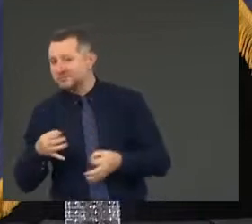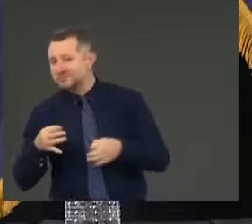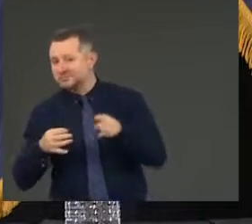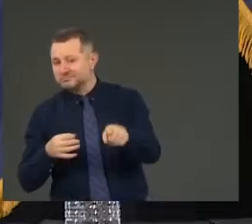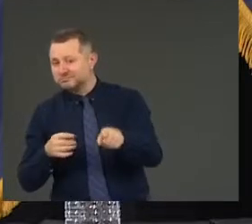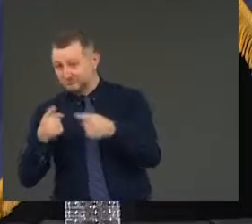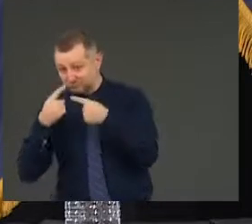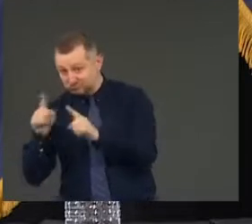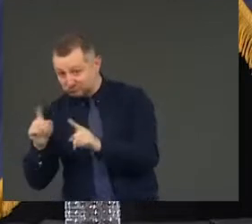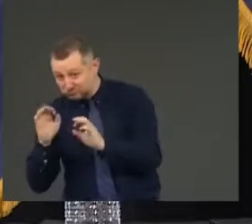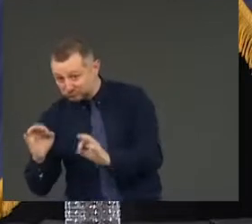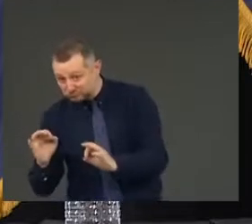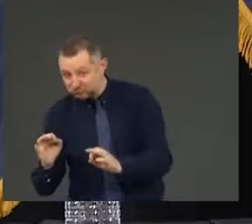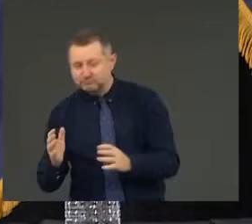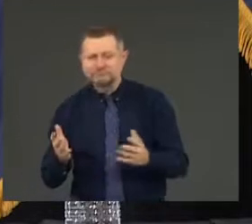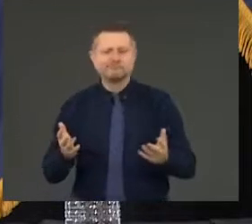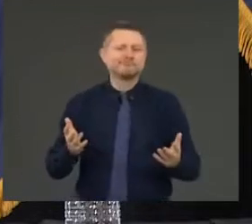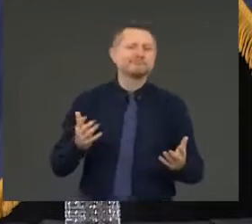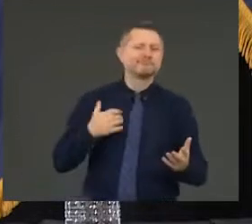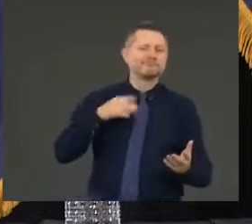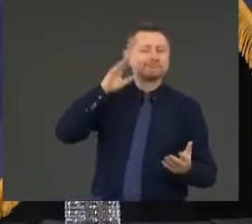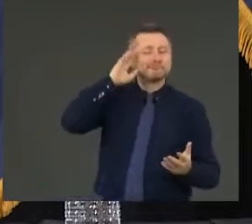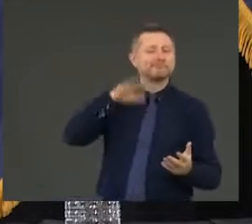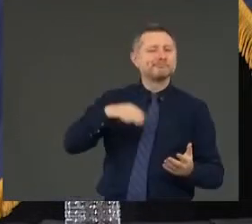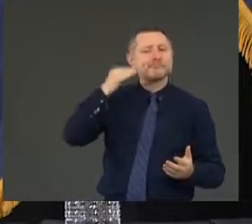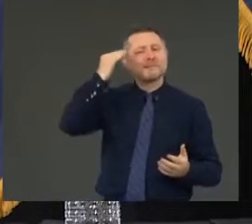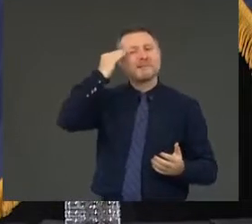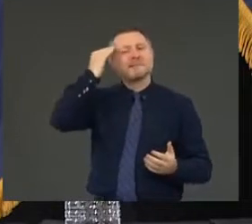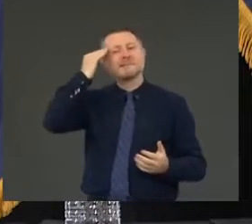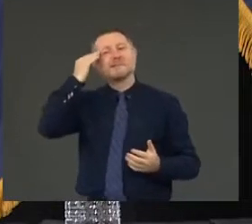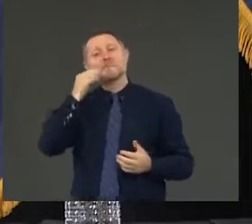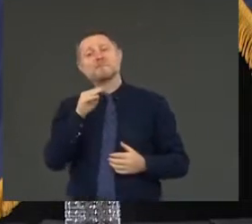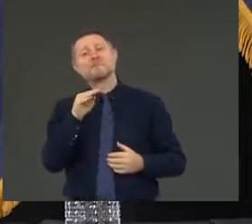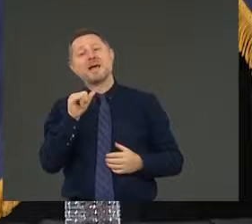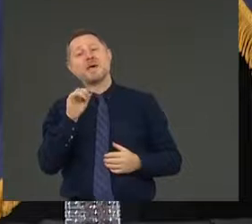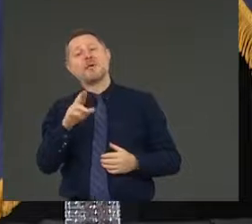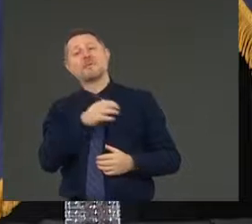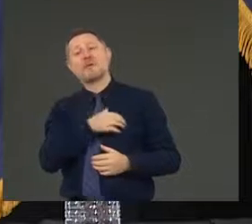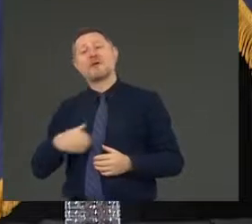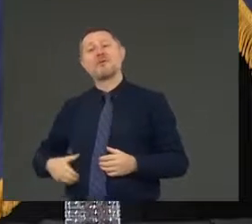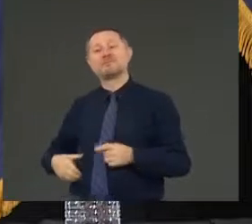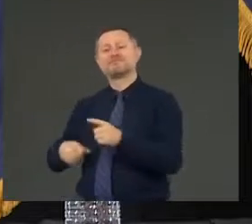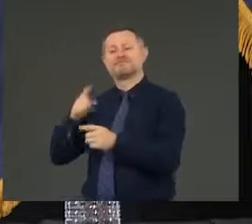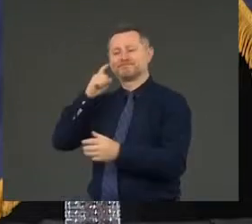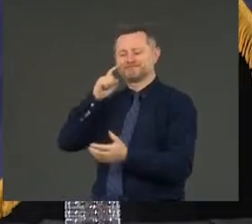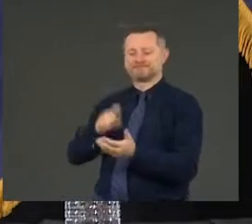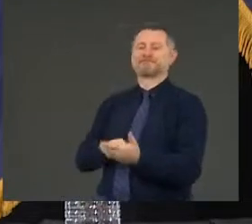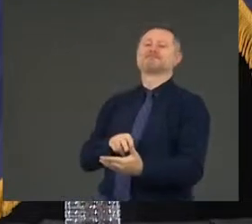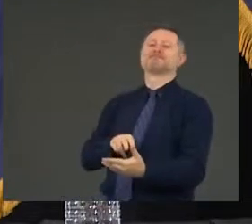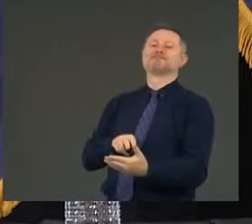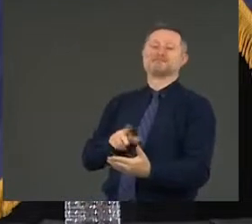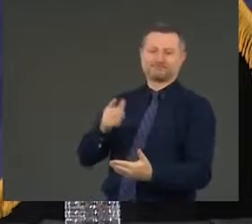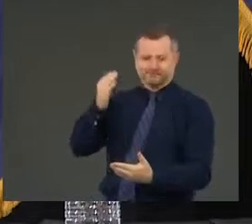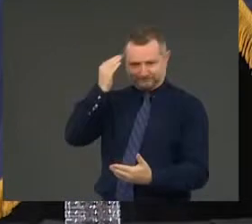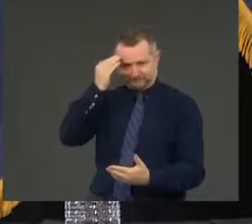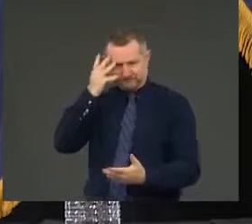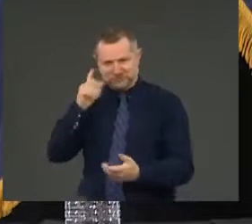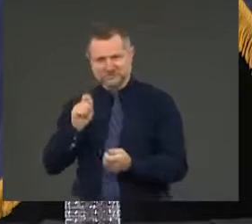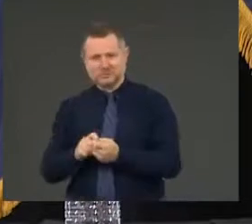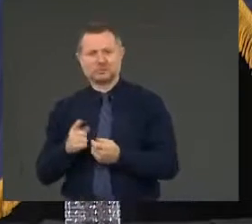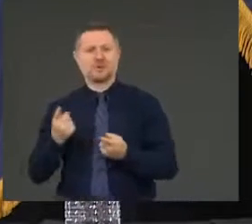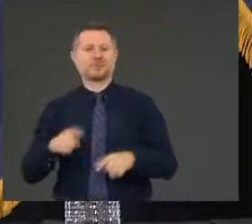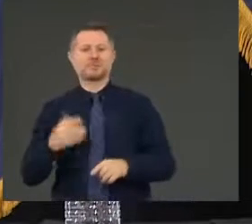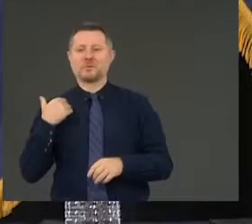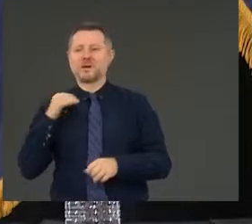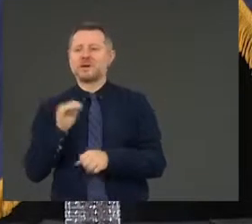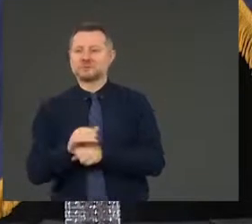sure, I know the mayor has taken note of last night, and I'm sure there are going to be conversations